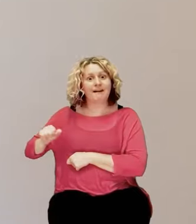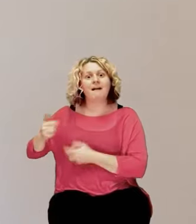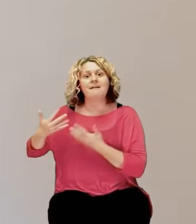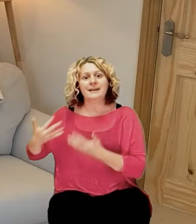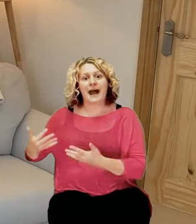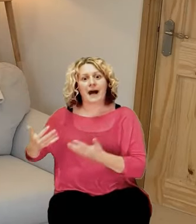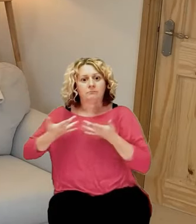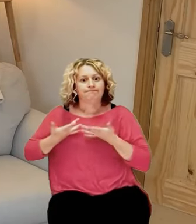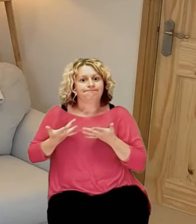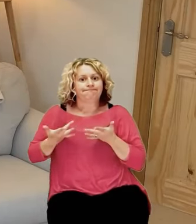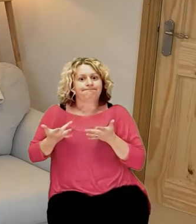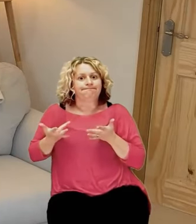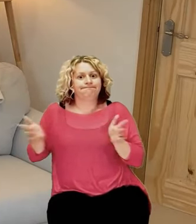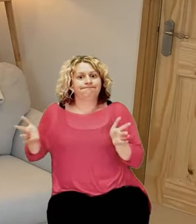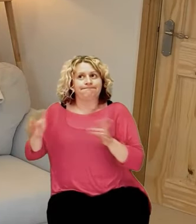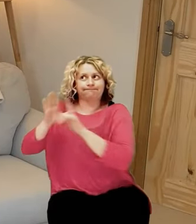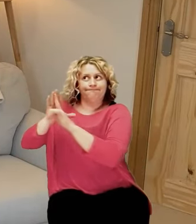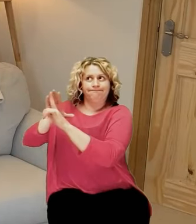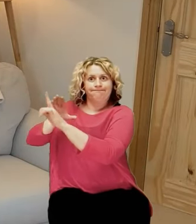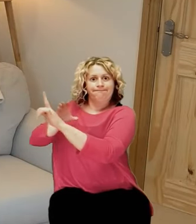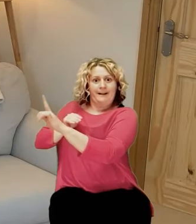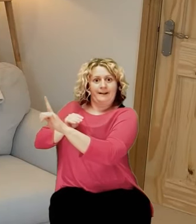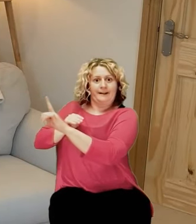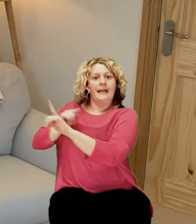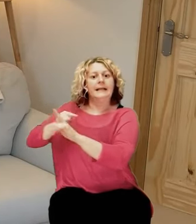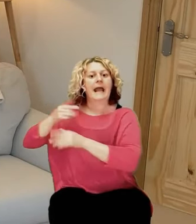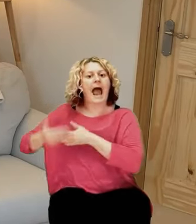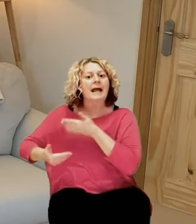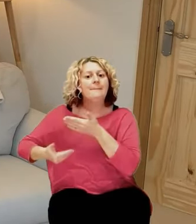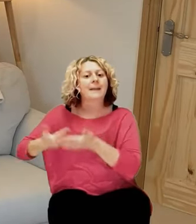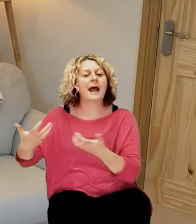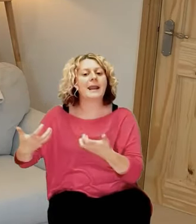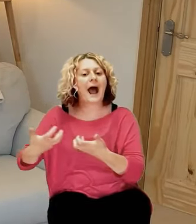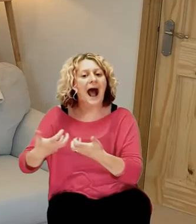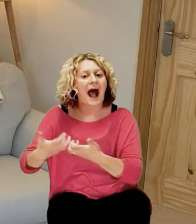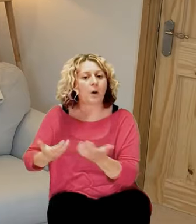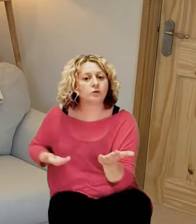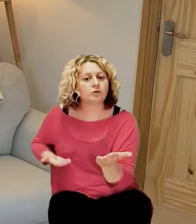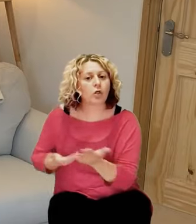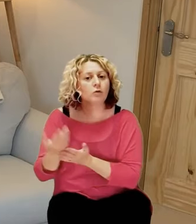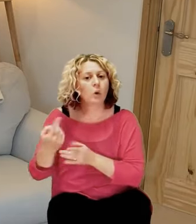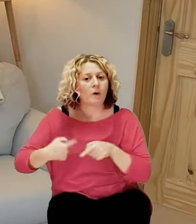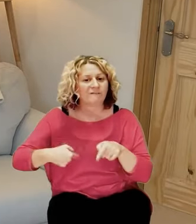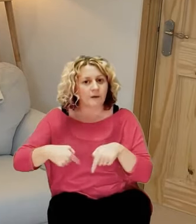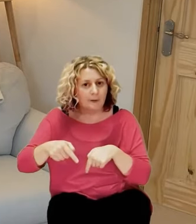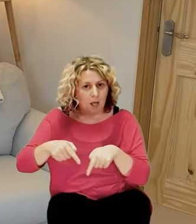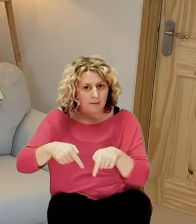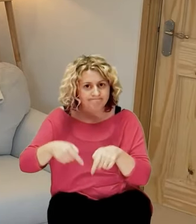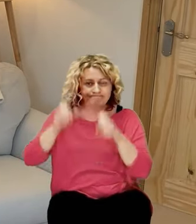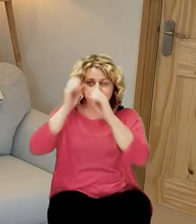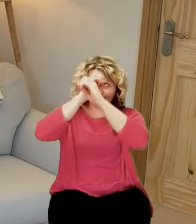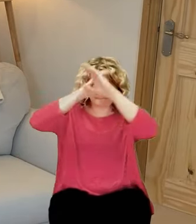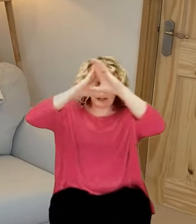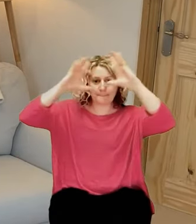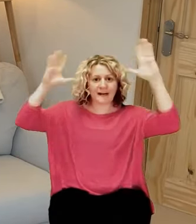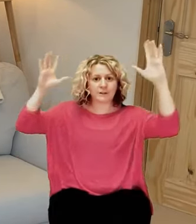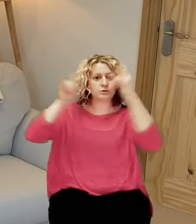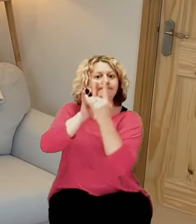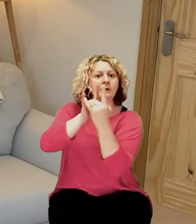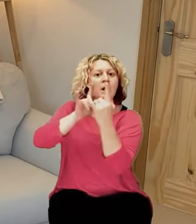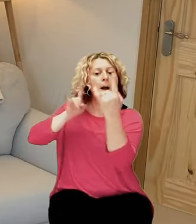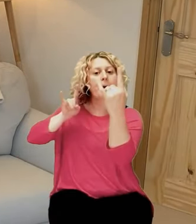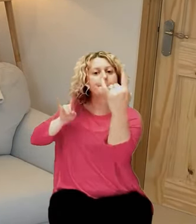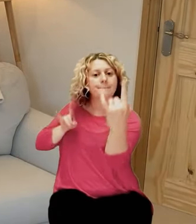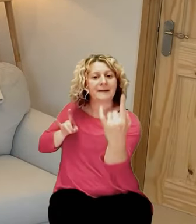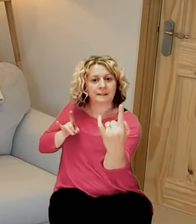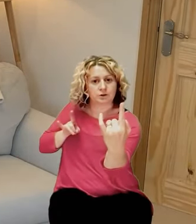field. You need 360 degree vision. What's behind you? What's going on in the back four? What's going on in the